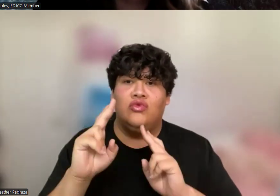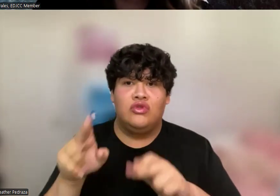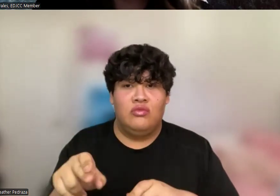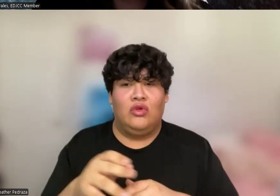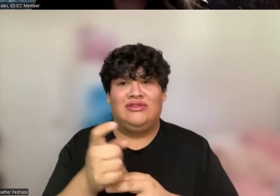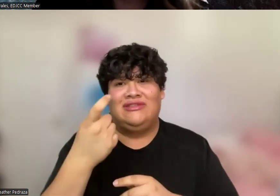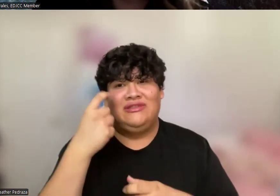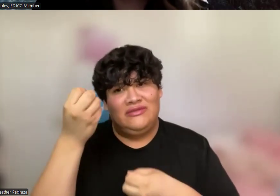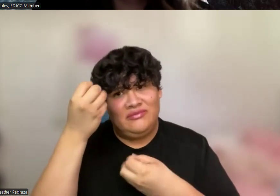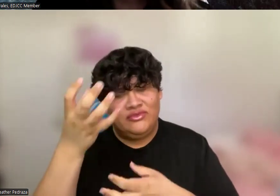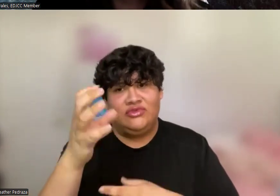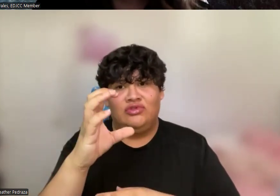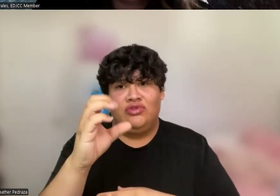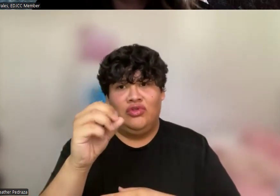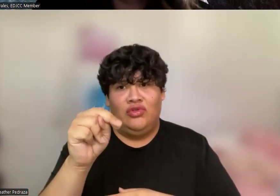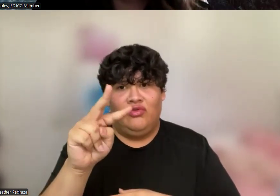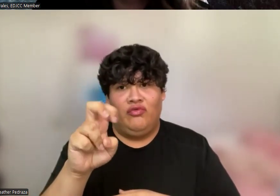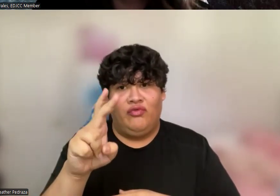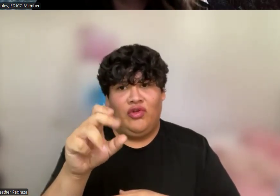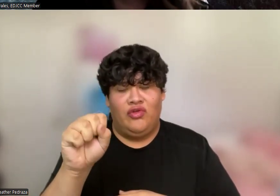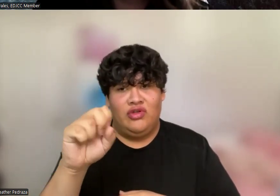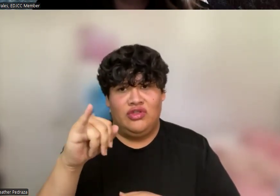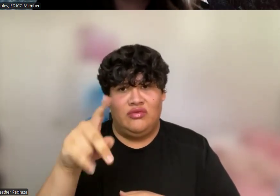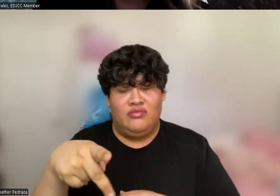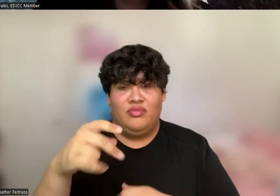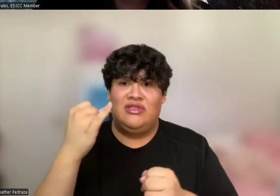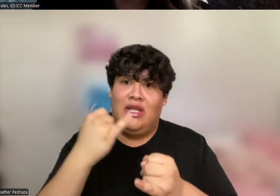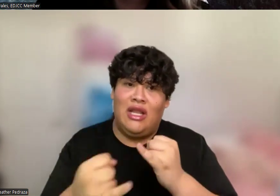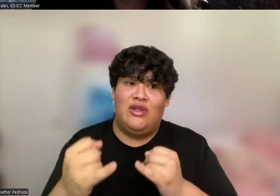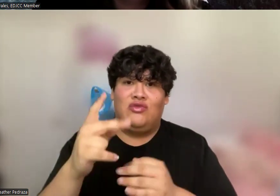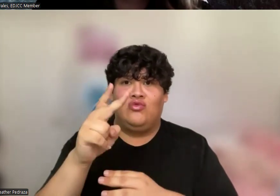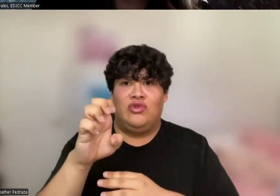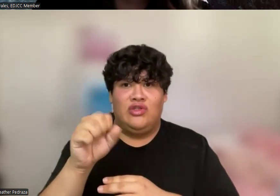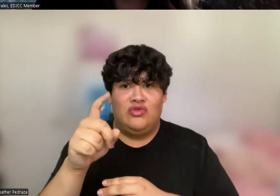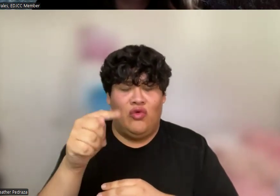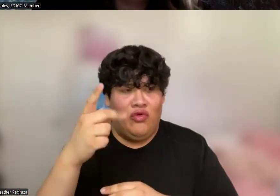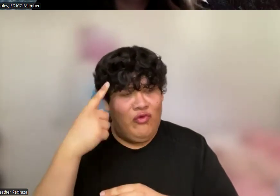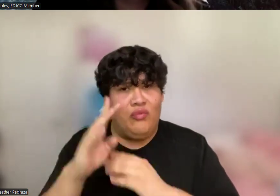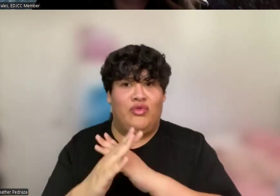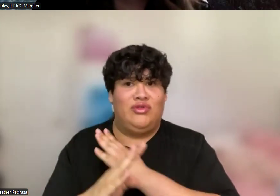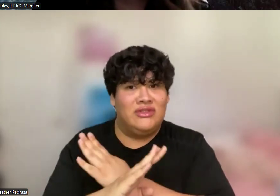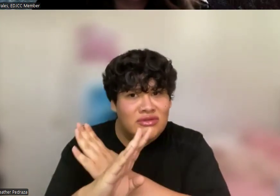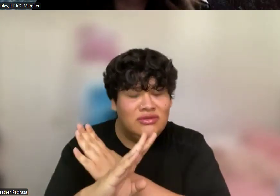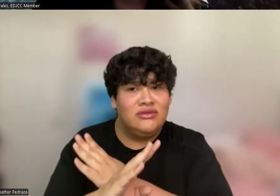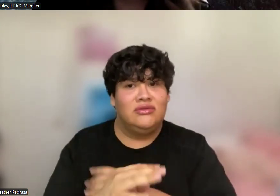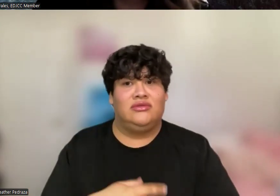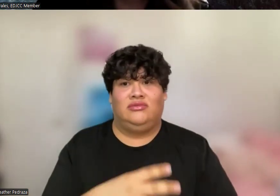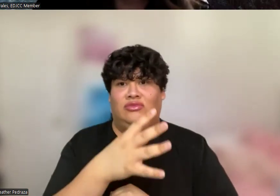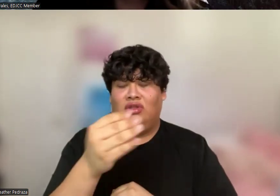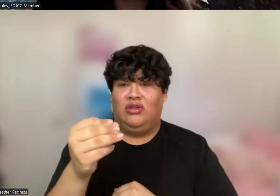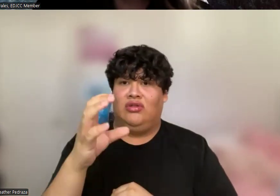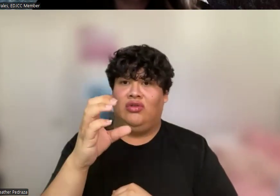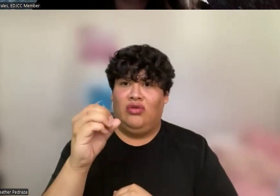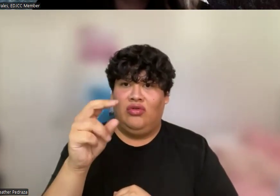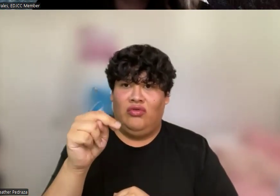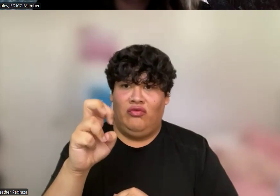mentioned, conservatorship is the alternative of last resort for protection. And from a probate conservatorship and